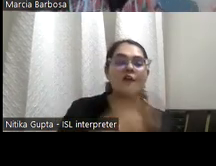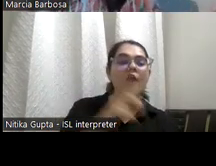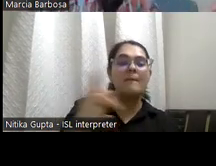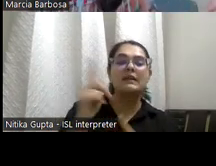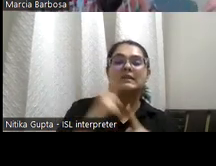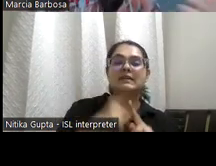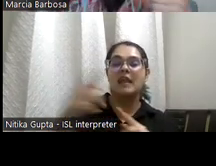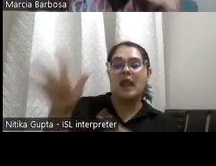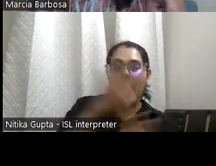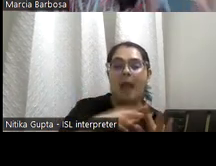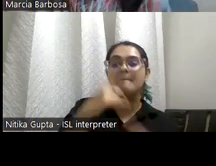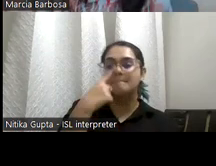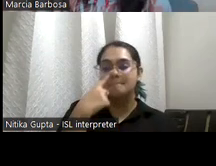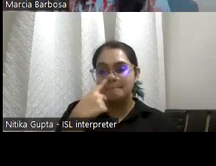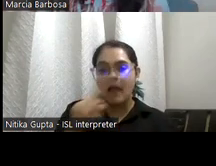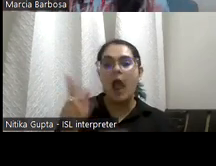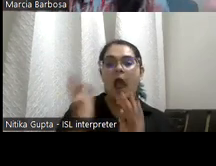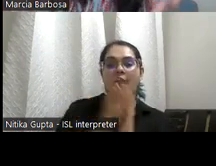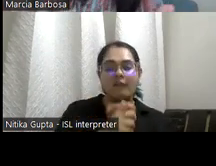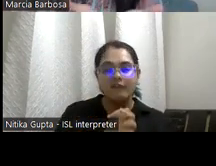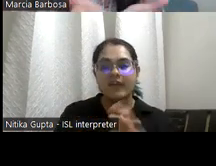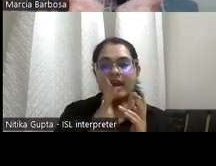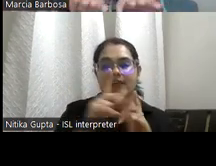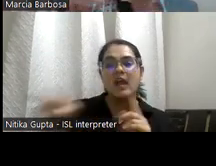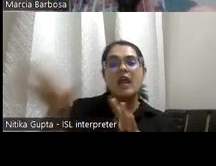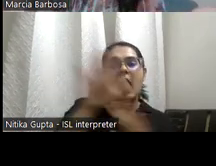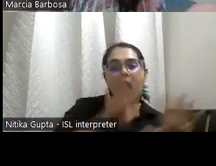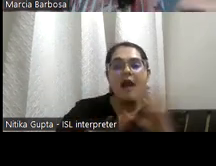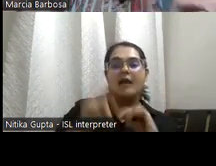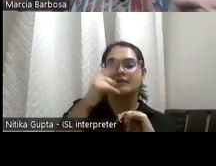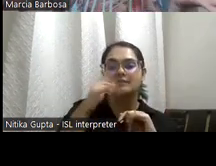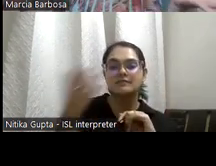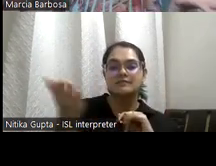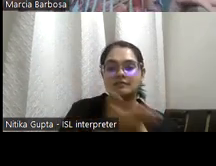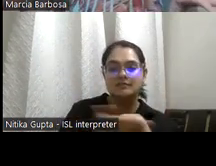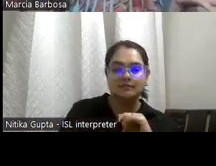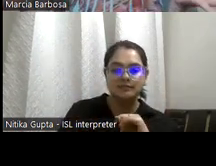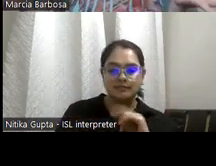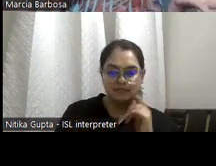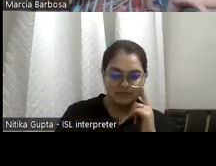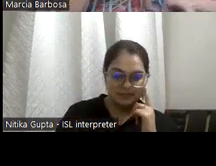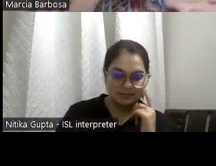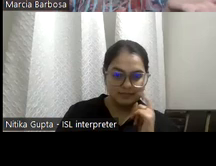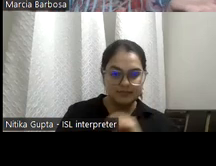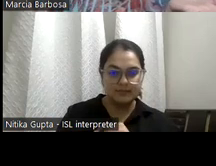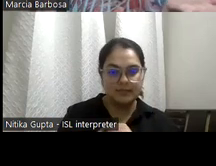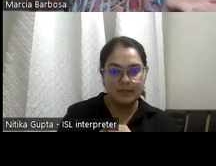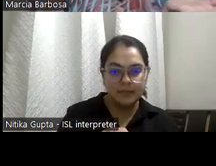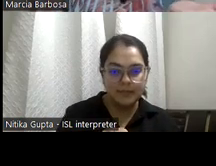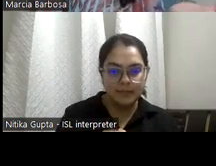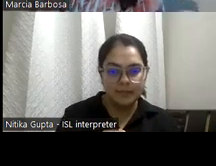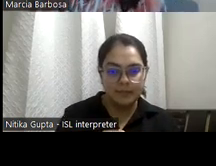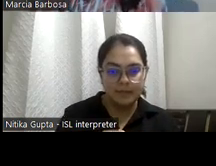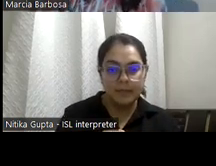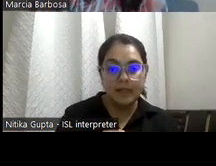the mother, the colleague, all the people that crossed her life, like each one of